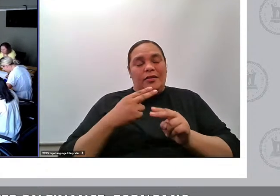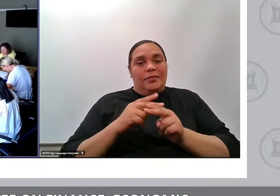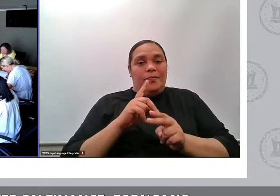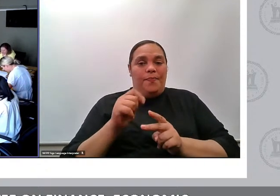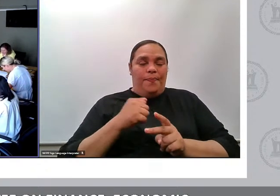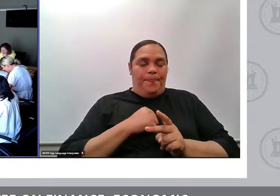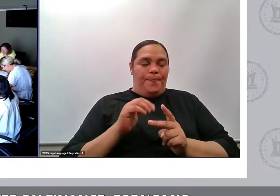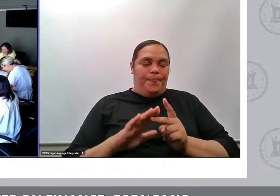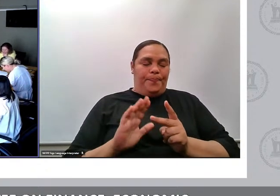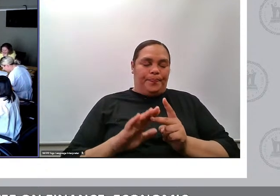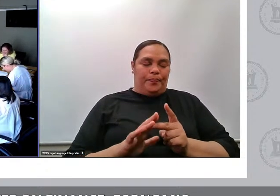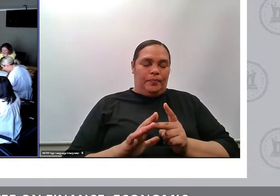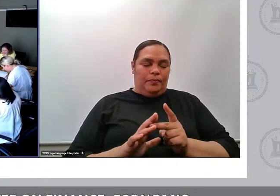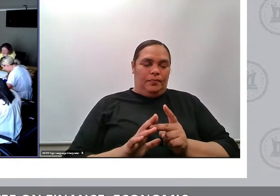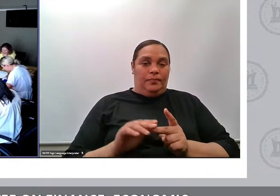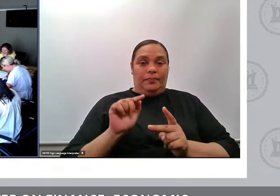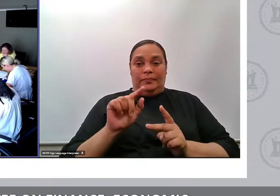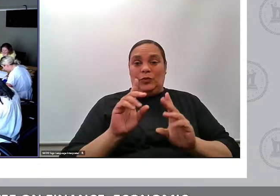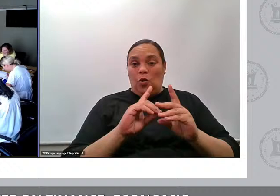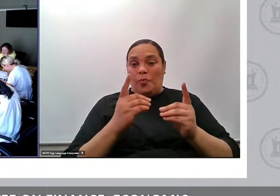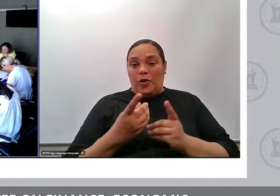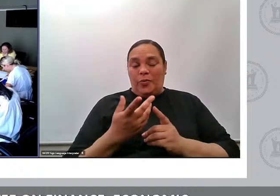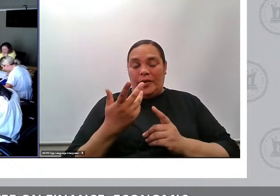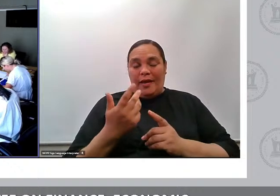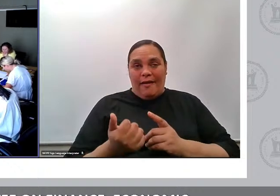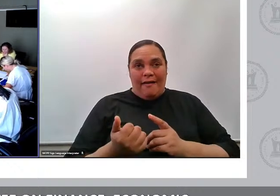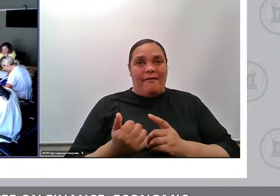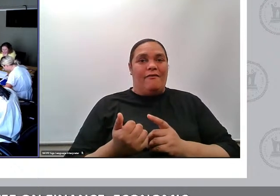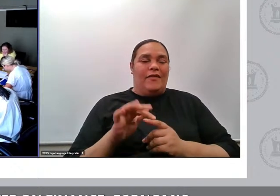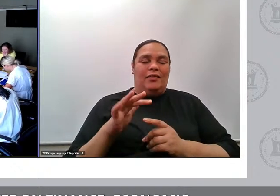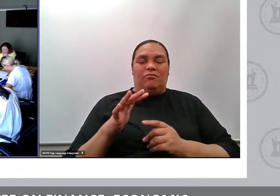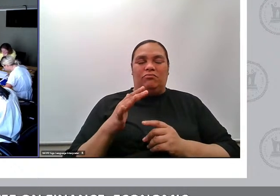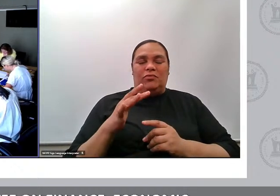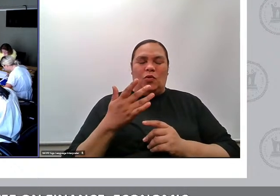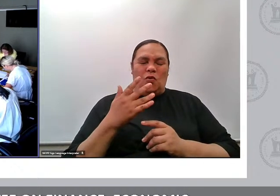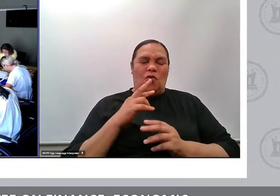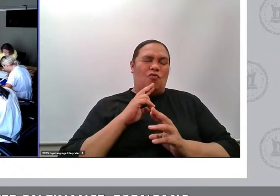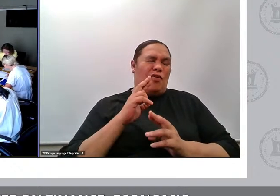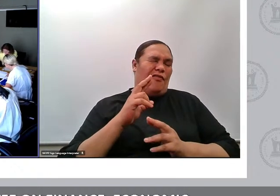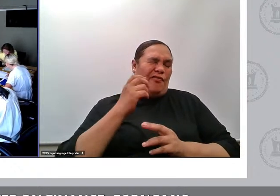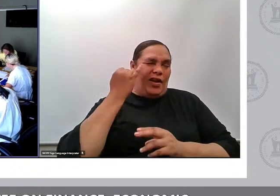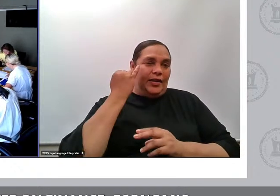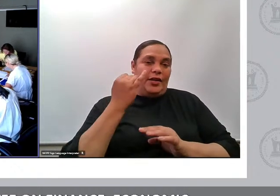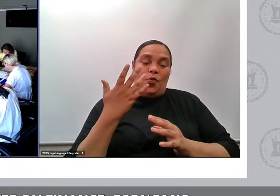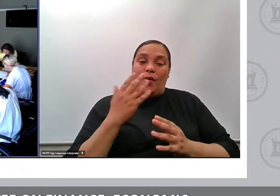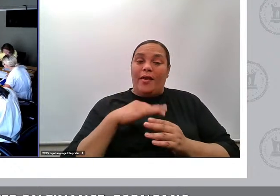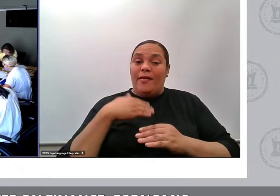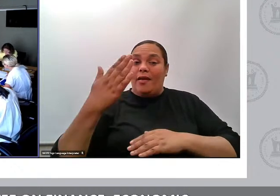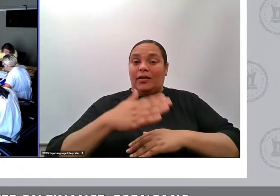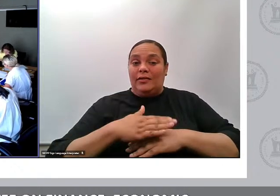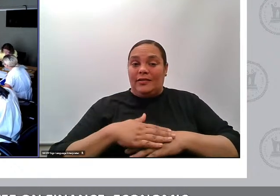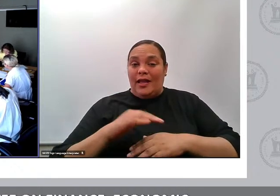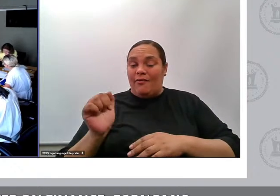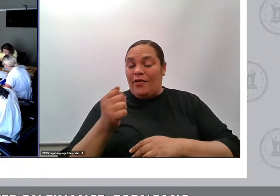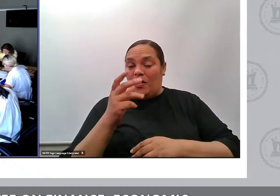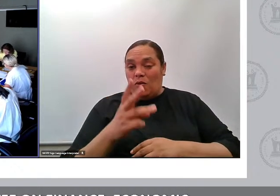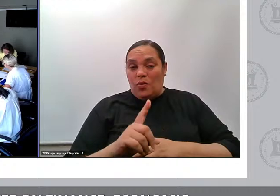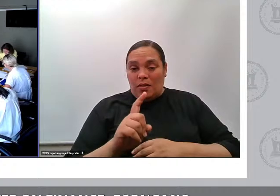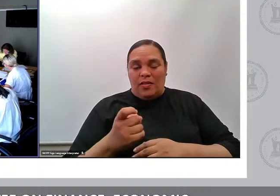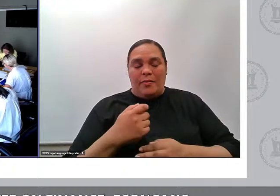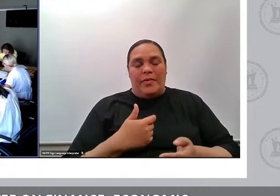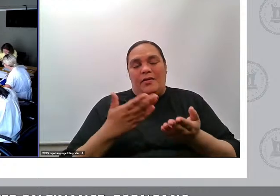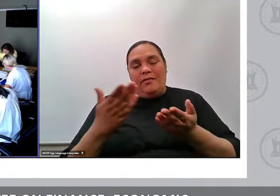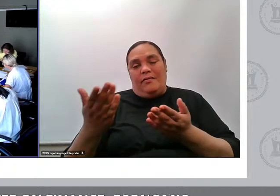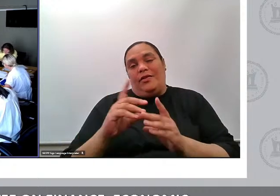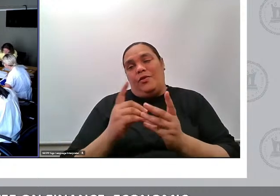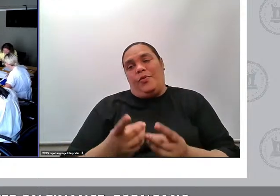is, does the department have an estimation or a rough idea on when the next vacancy will need to be filled? I'll now hand over